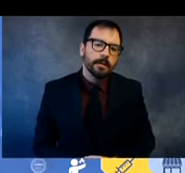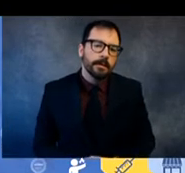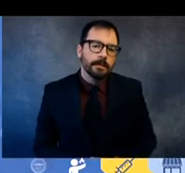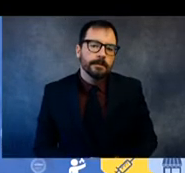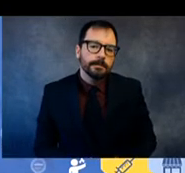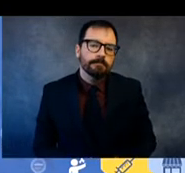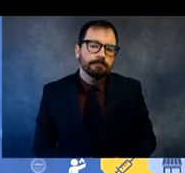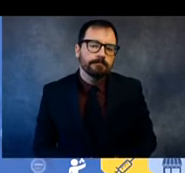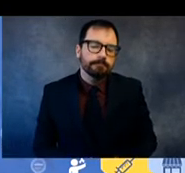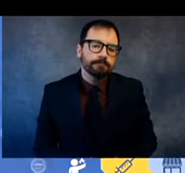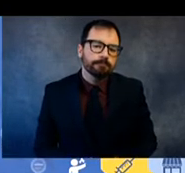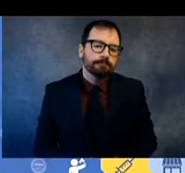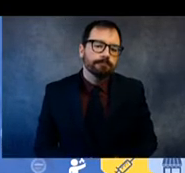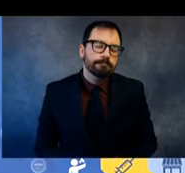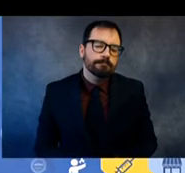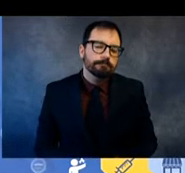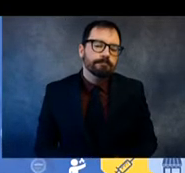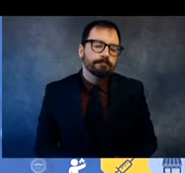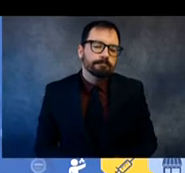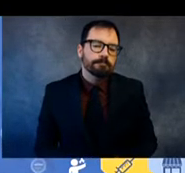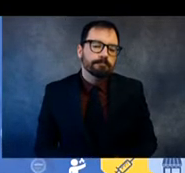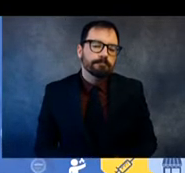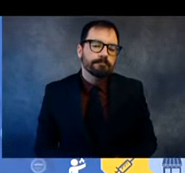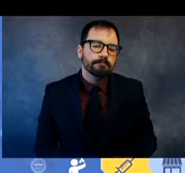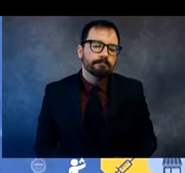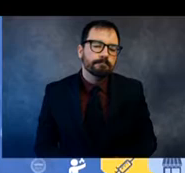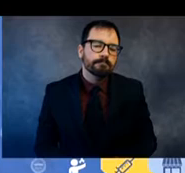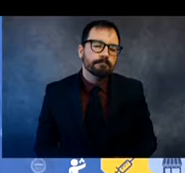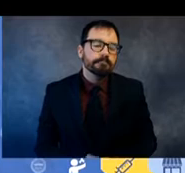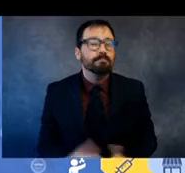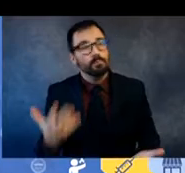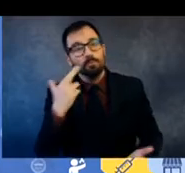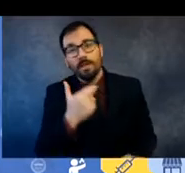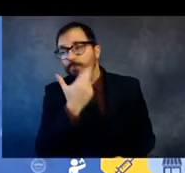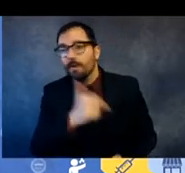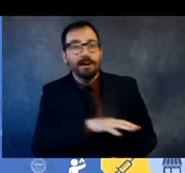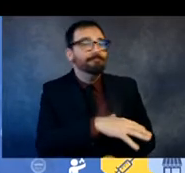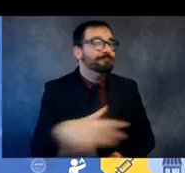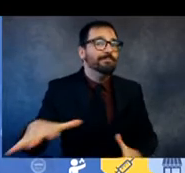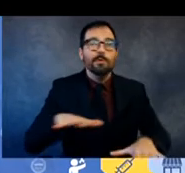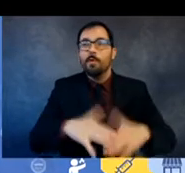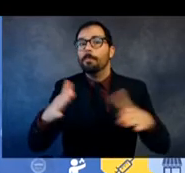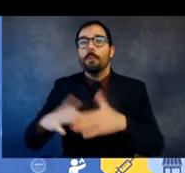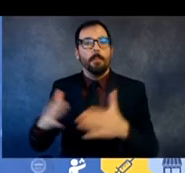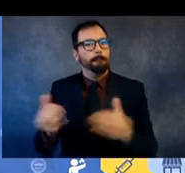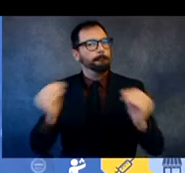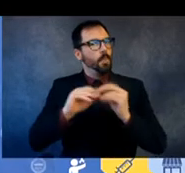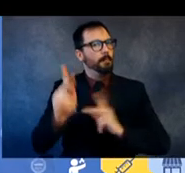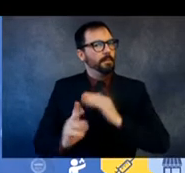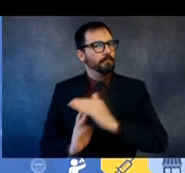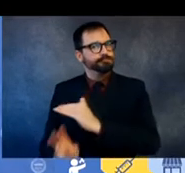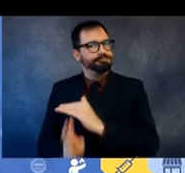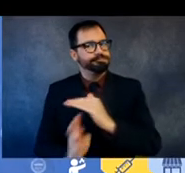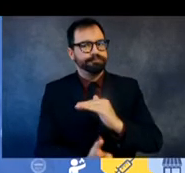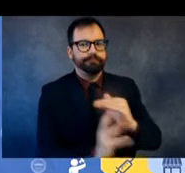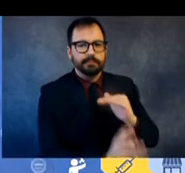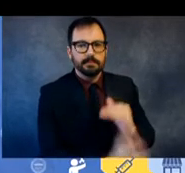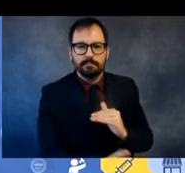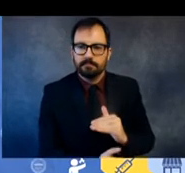that some states were going to begin opening their restaurants to a greater